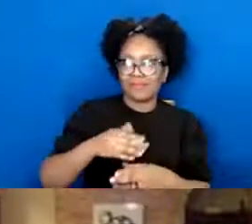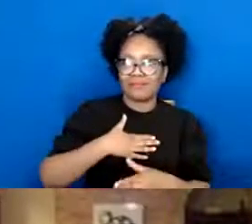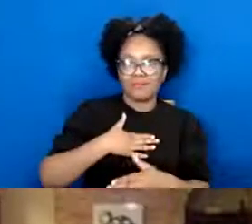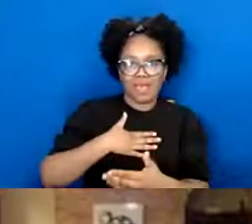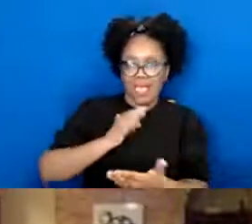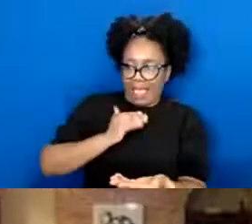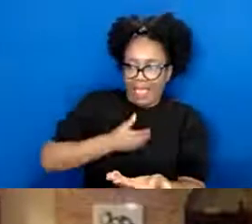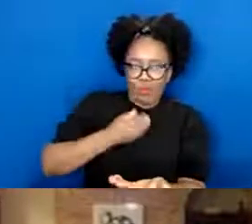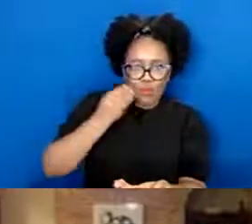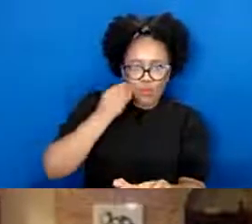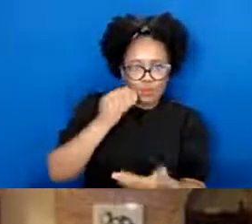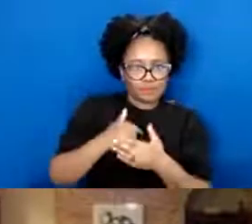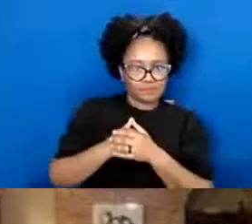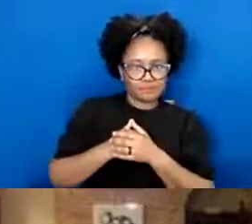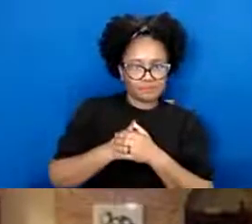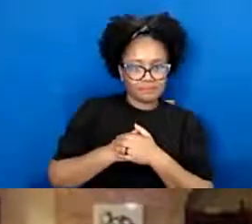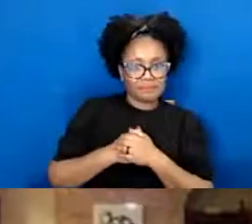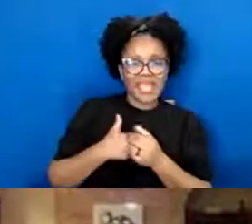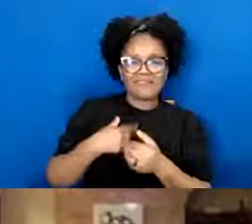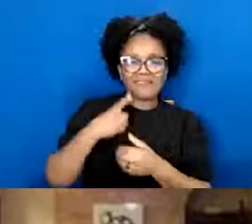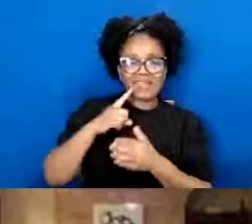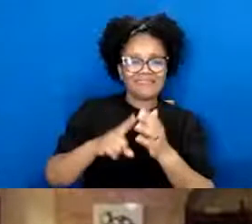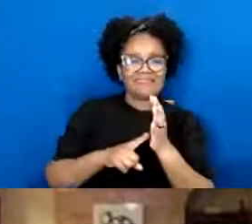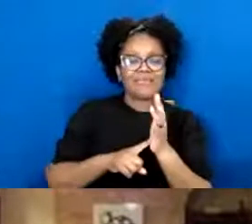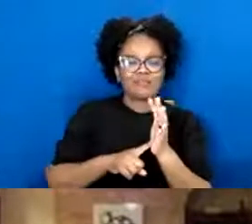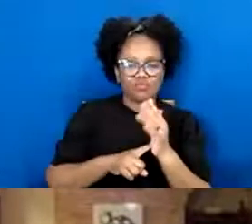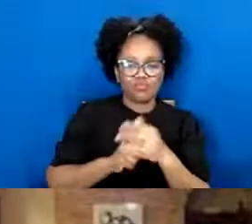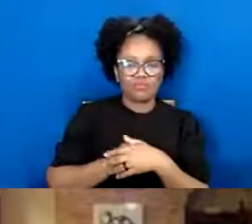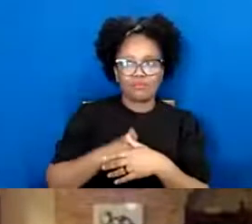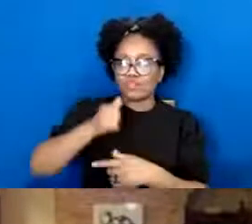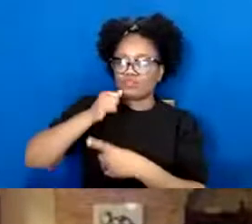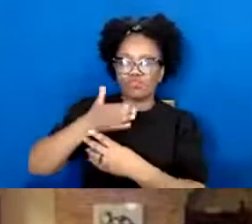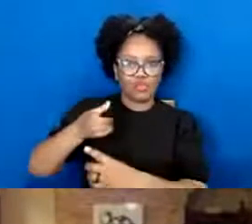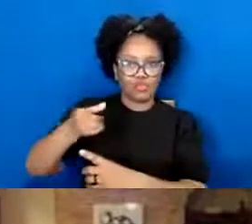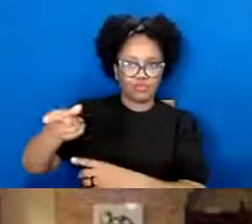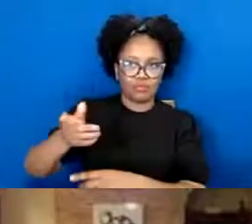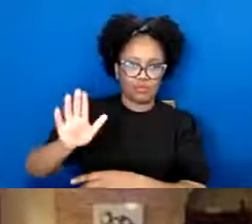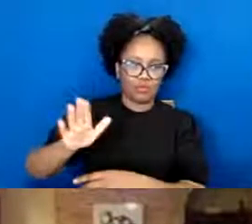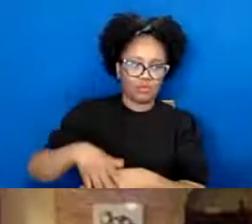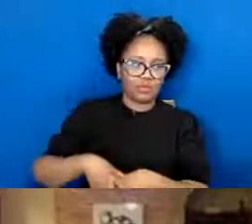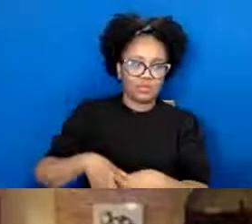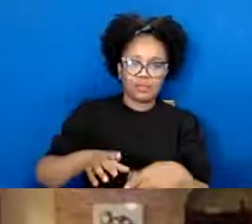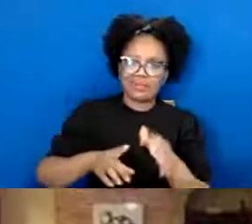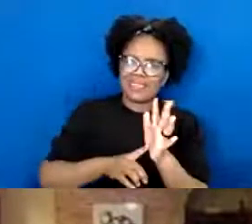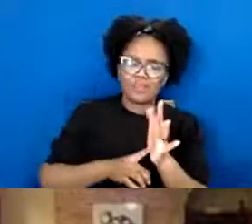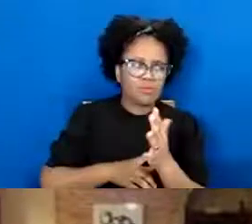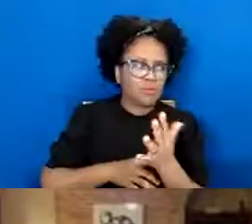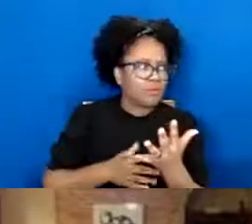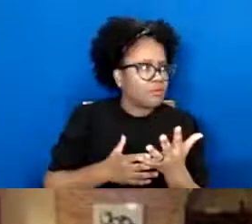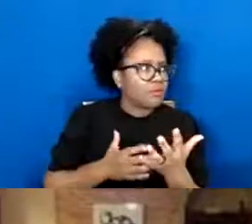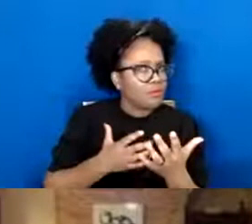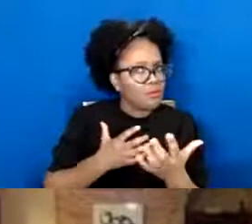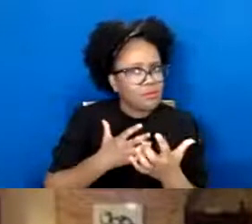a candle that my daughter has, and it has one of the best smells that I've